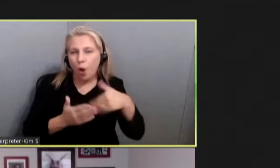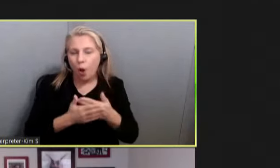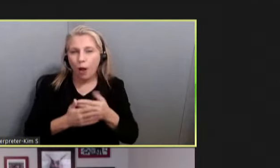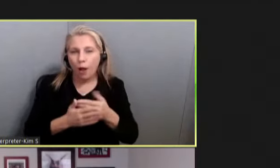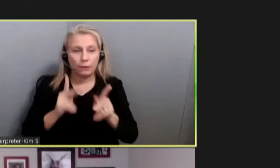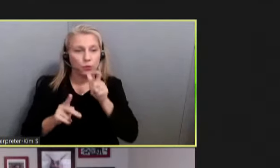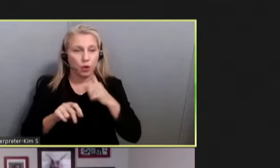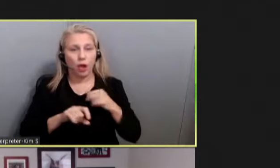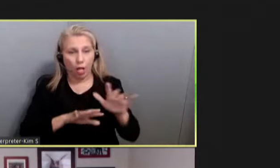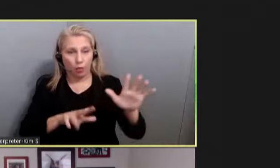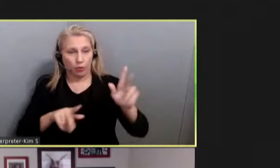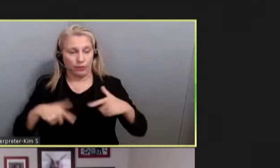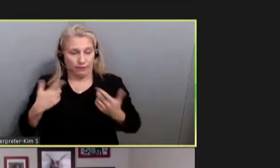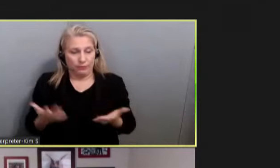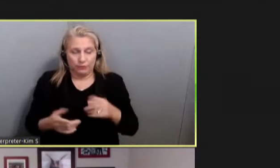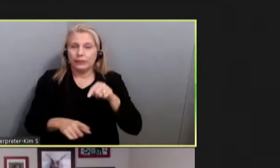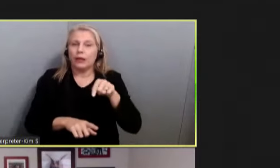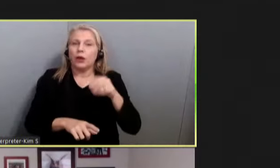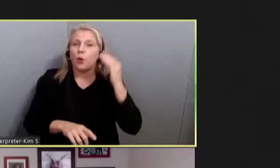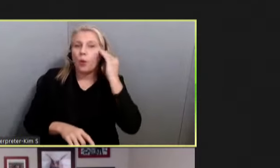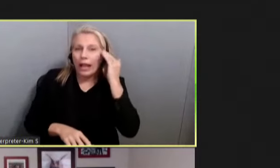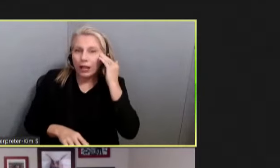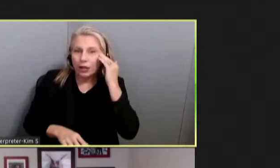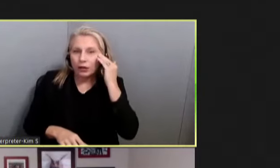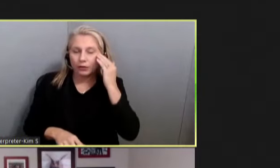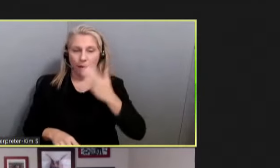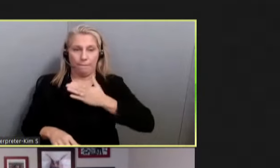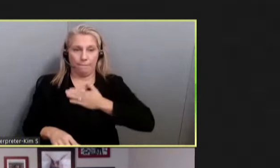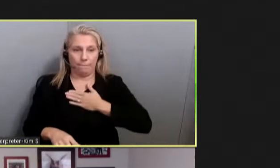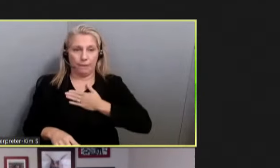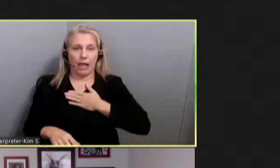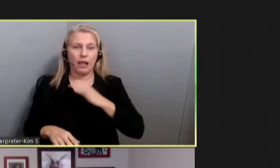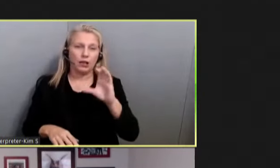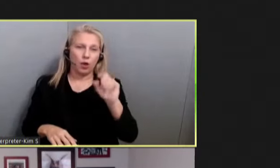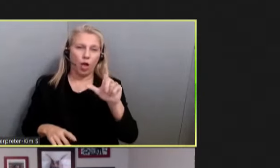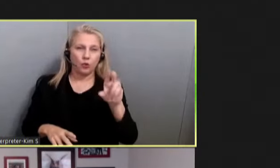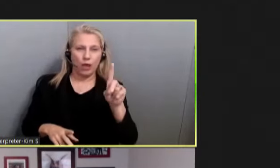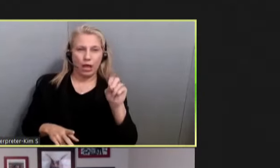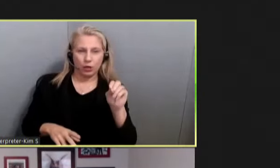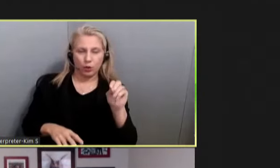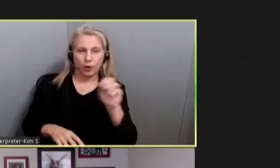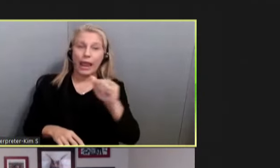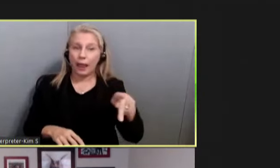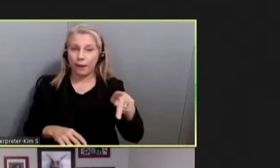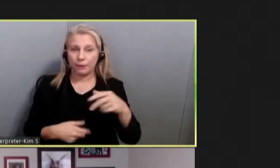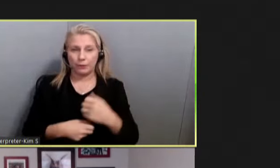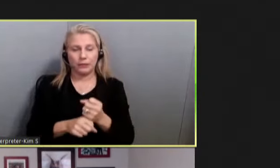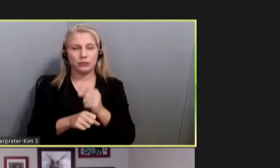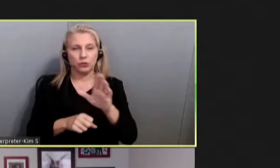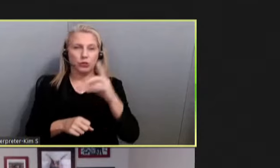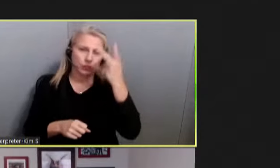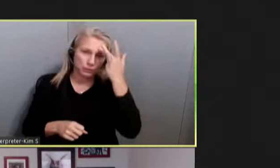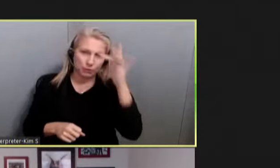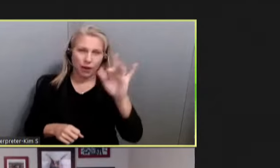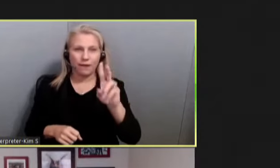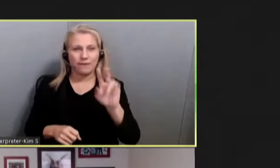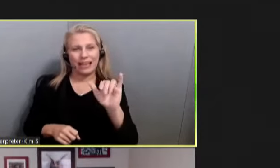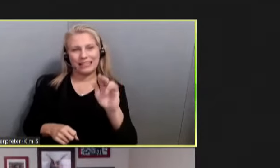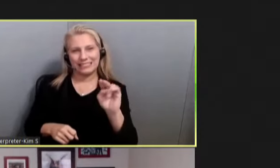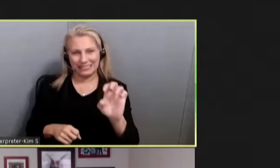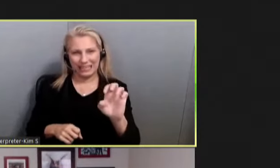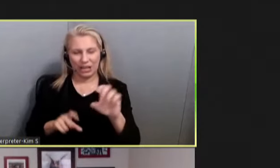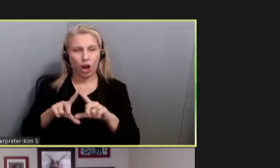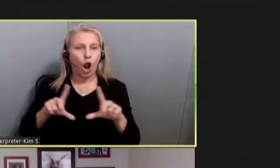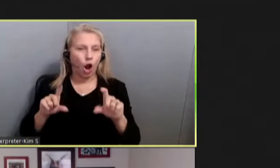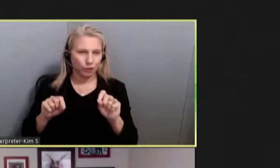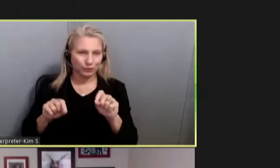are aware of the My Colorado app, which generates your smart vaccine card. And